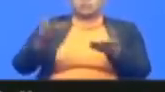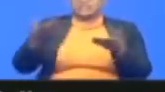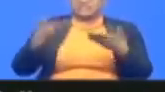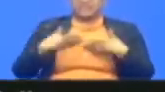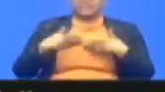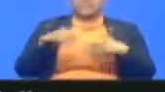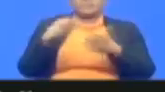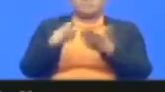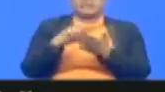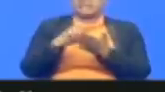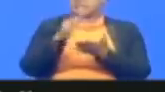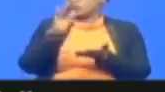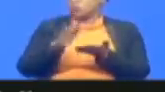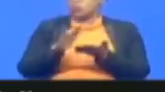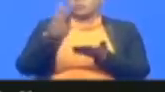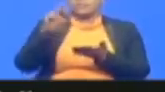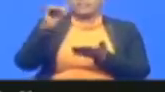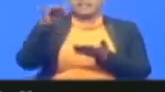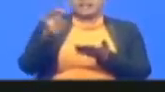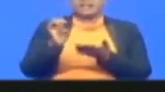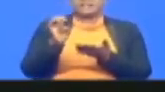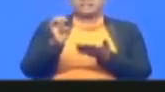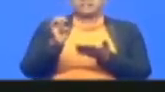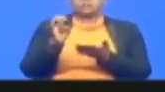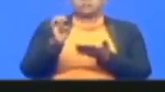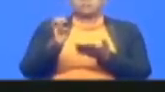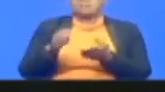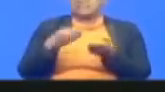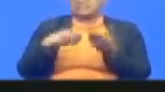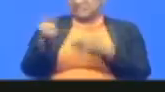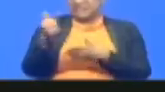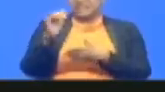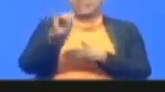low. The rate is, we have been selling Kenya